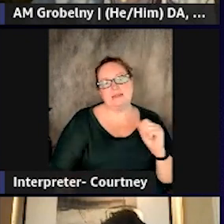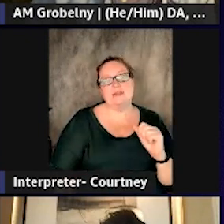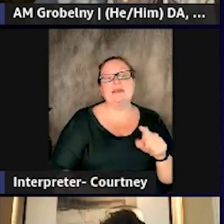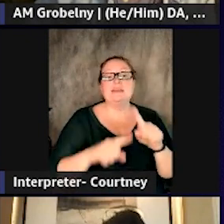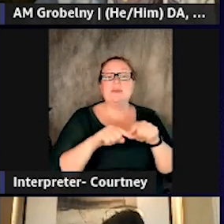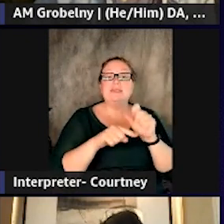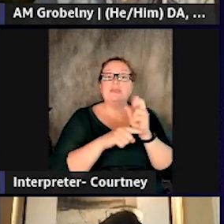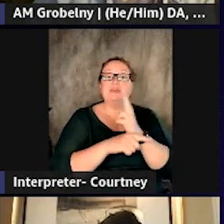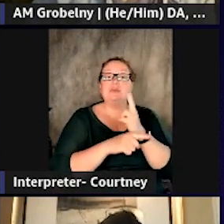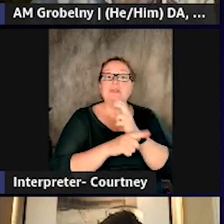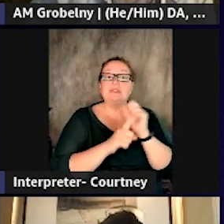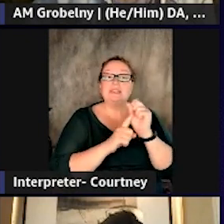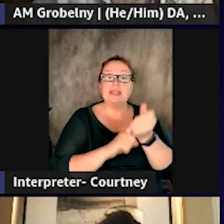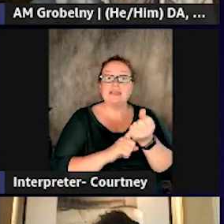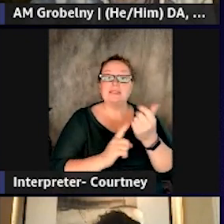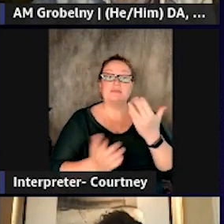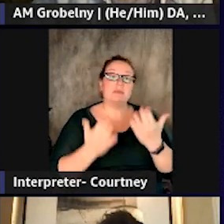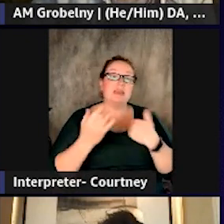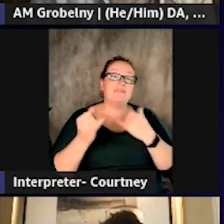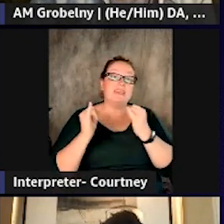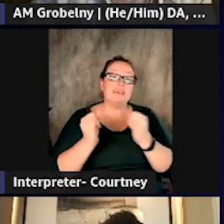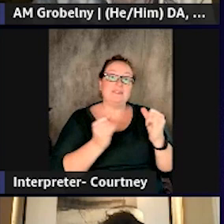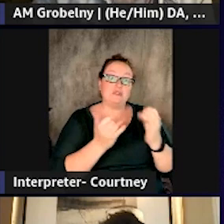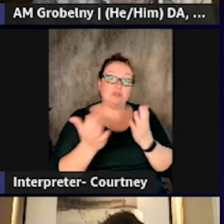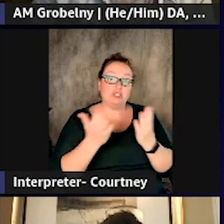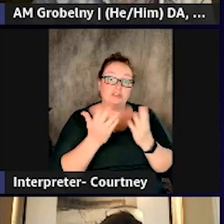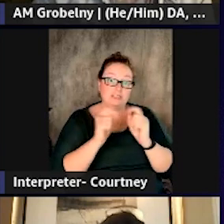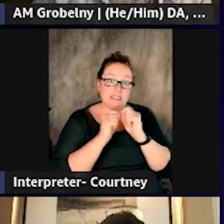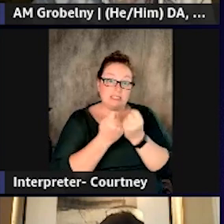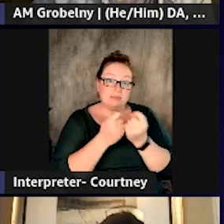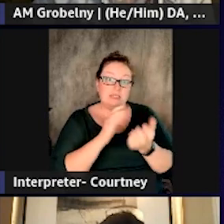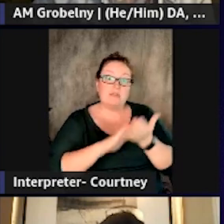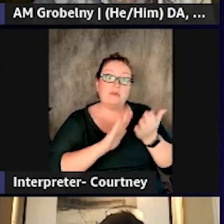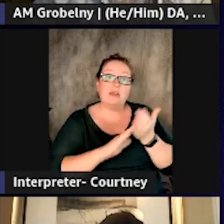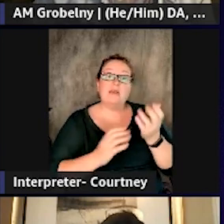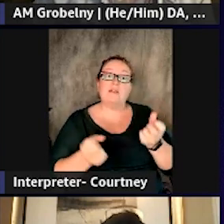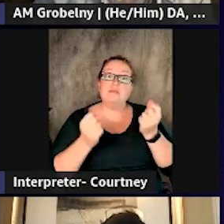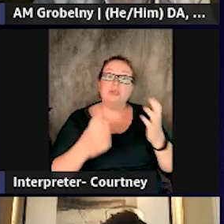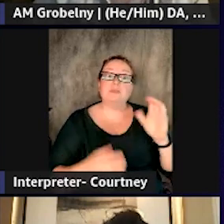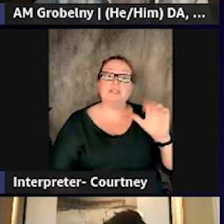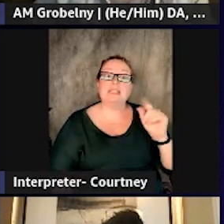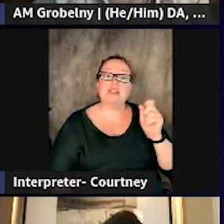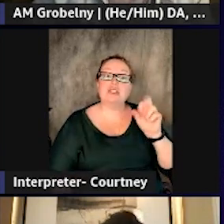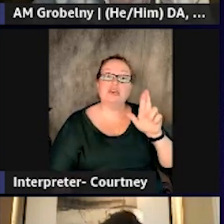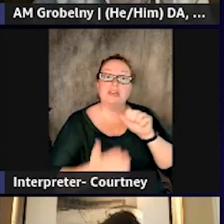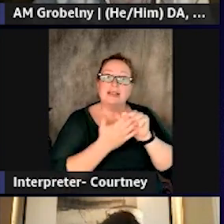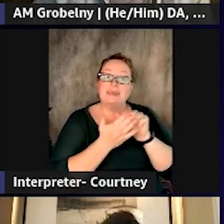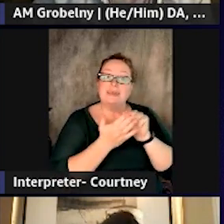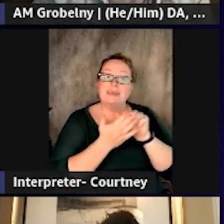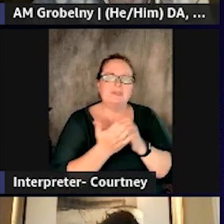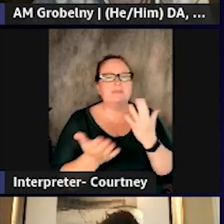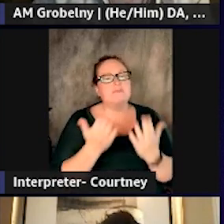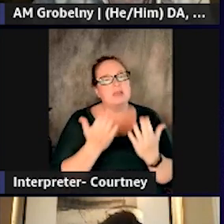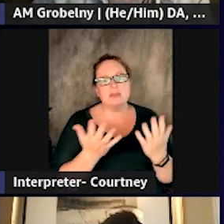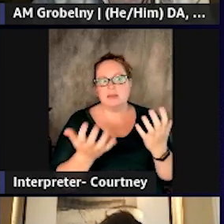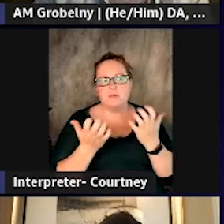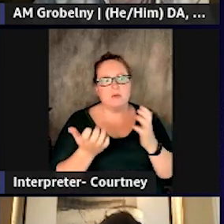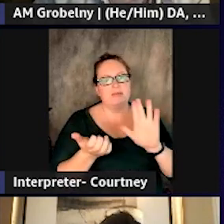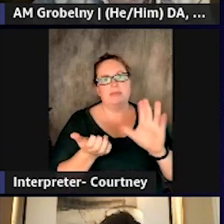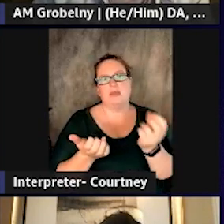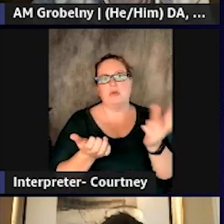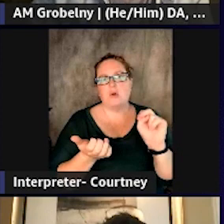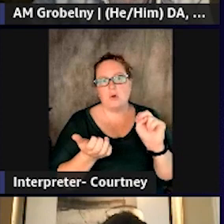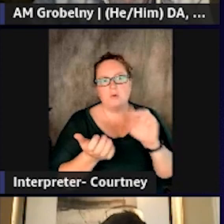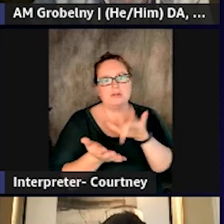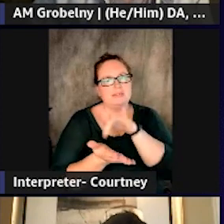may have individual service teams who run multiple cellular accounts, and those teams may want their own central monitoring